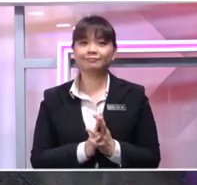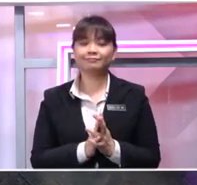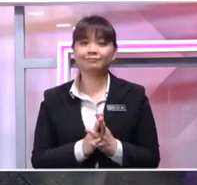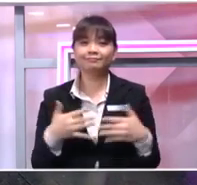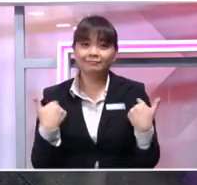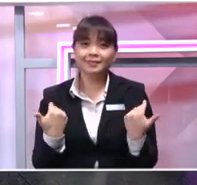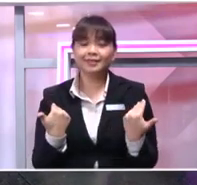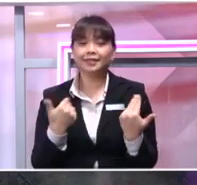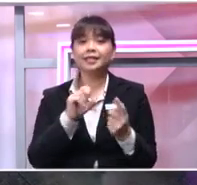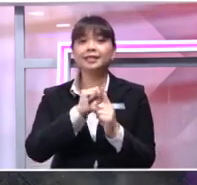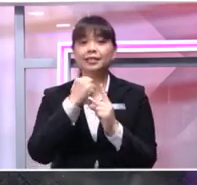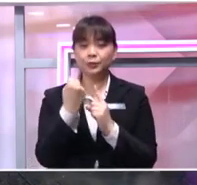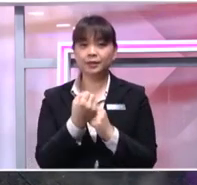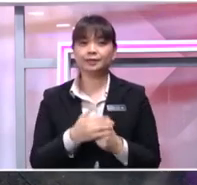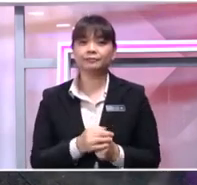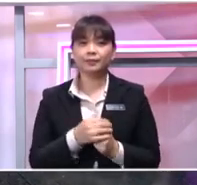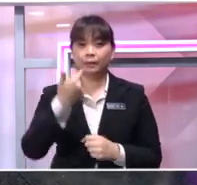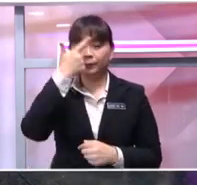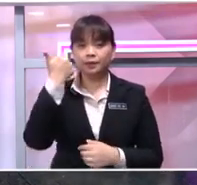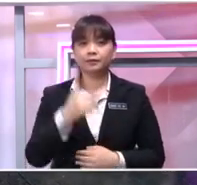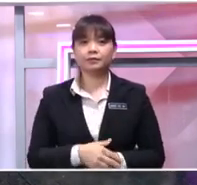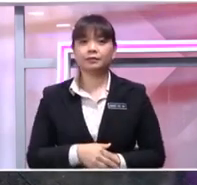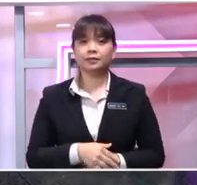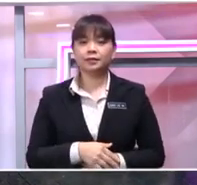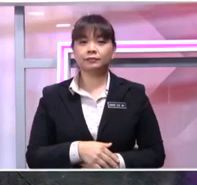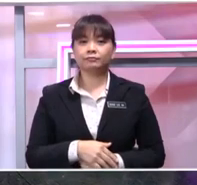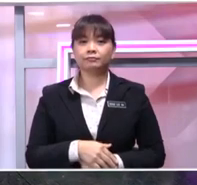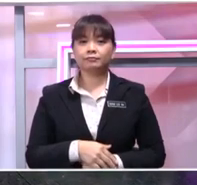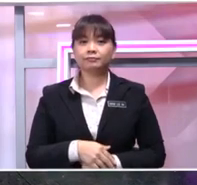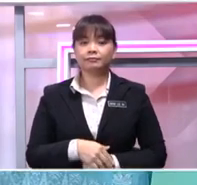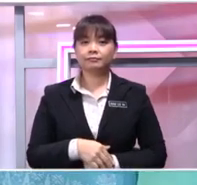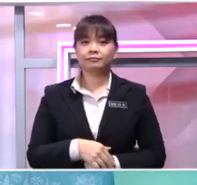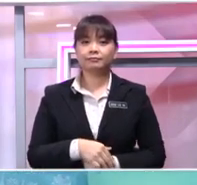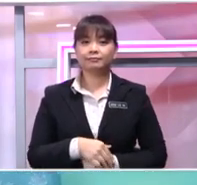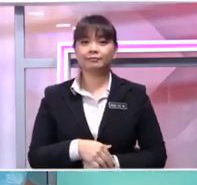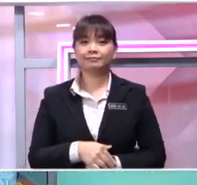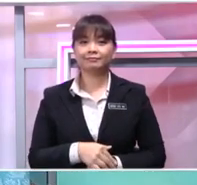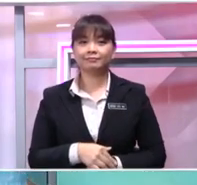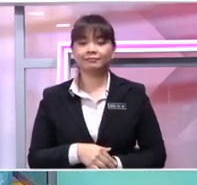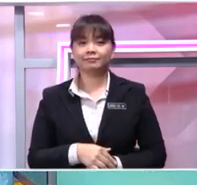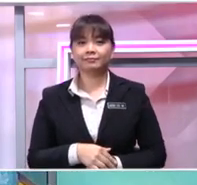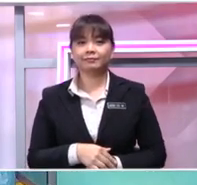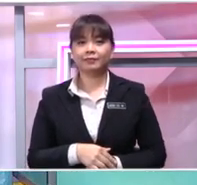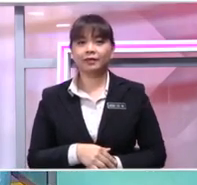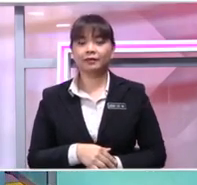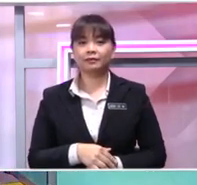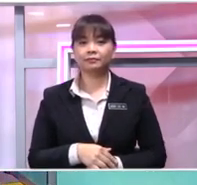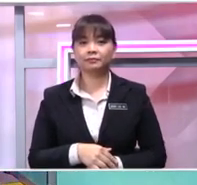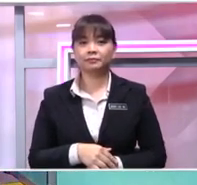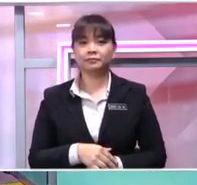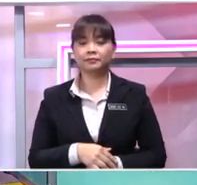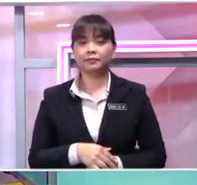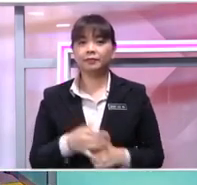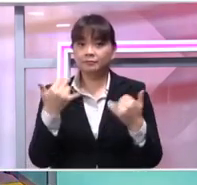Yes. It's a very shame because she wants to deactivate because of her mother. Okay. Okay, should